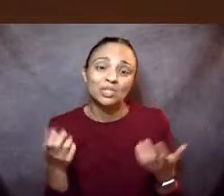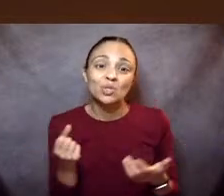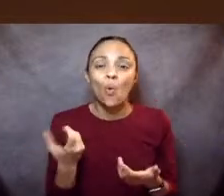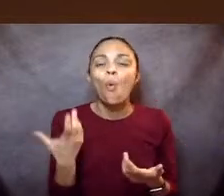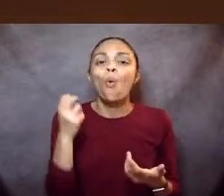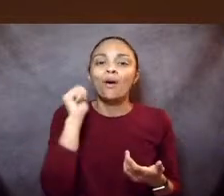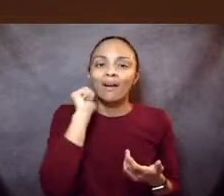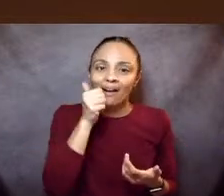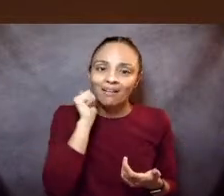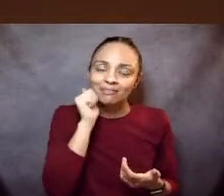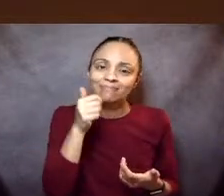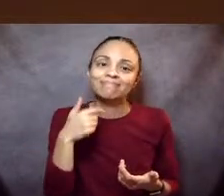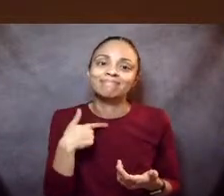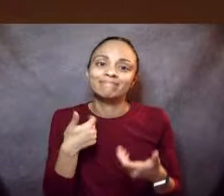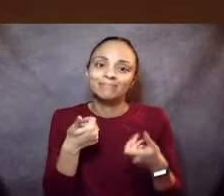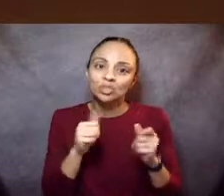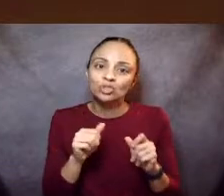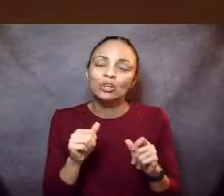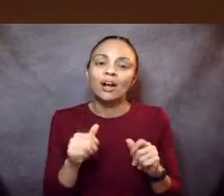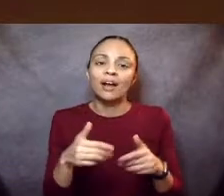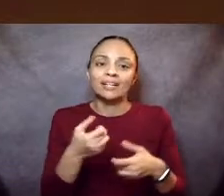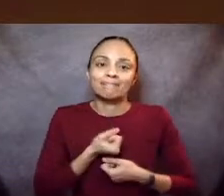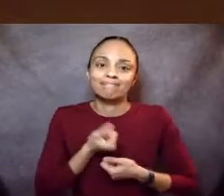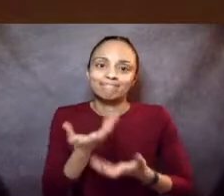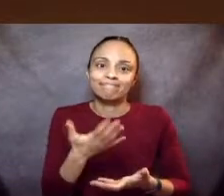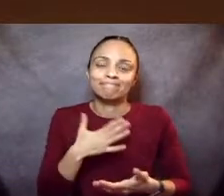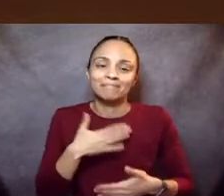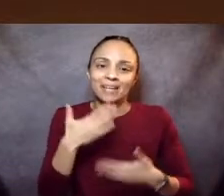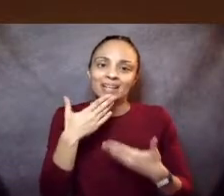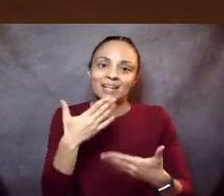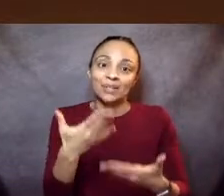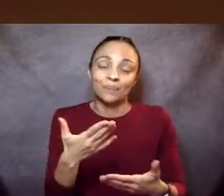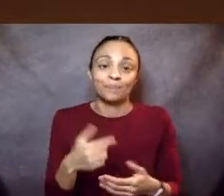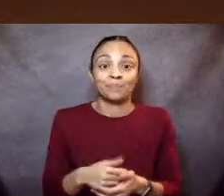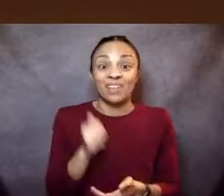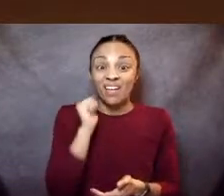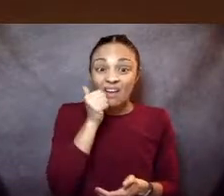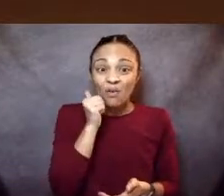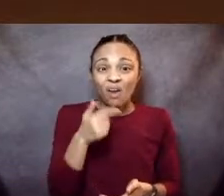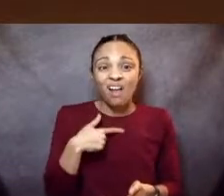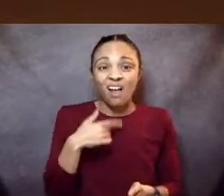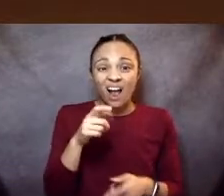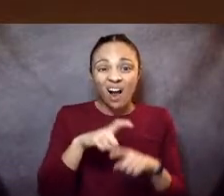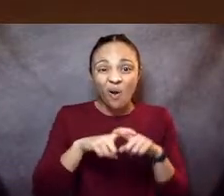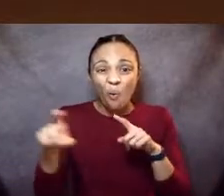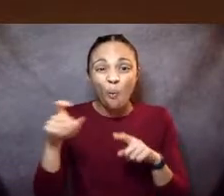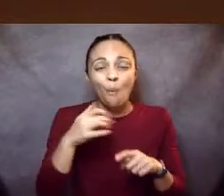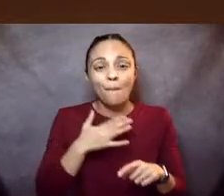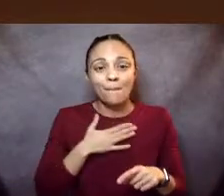around family is to call my sister every day because she's in Virginia,